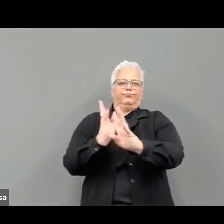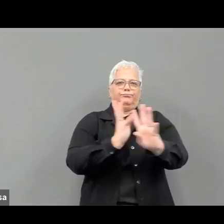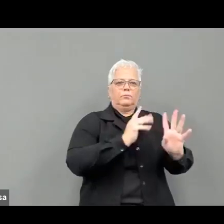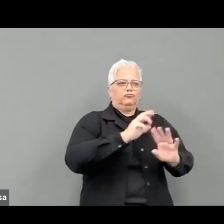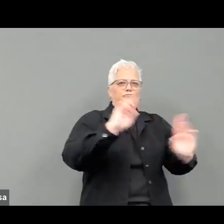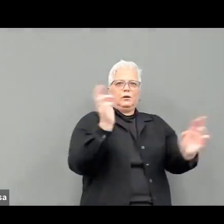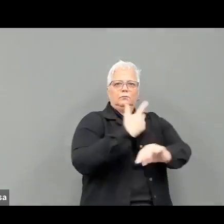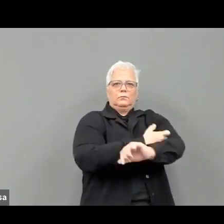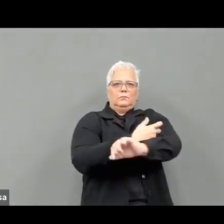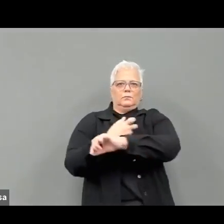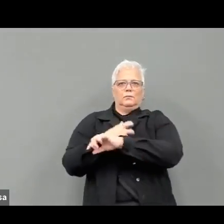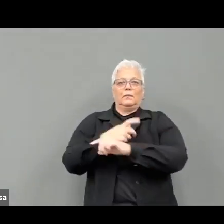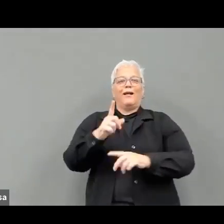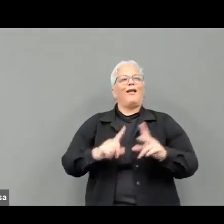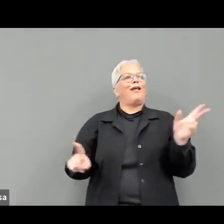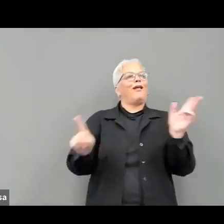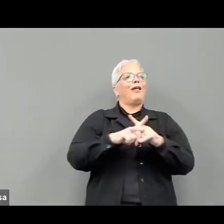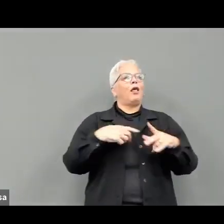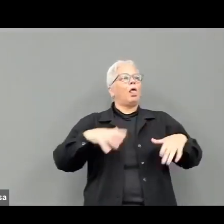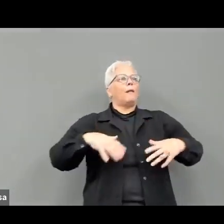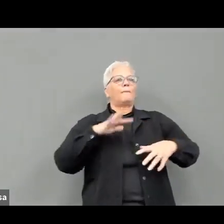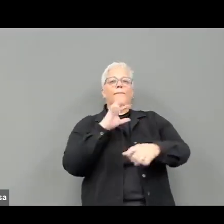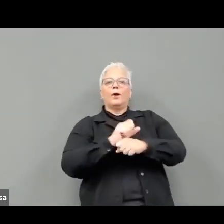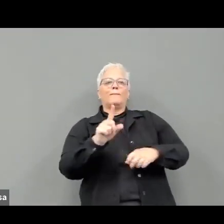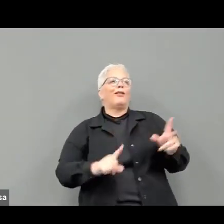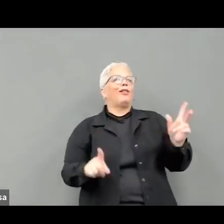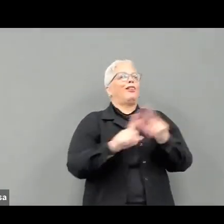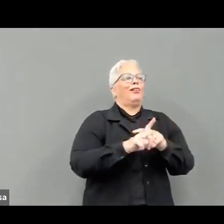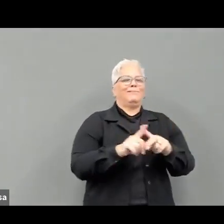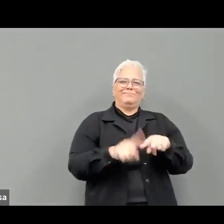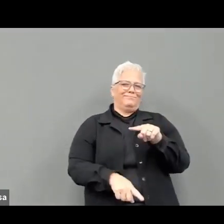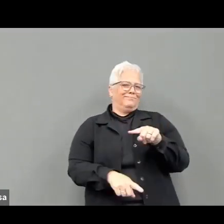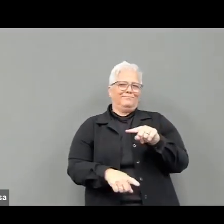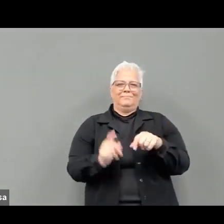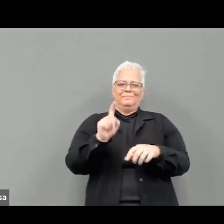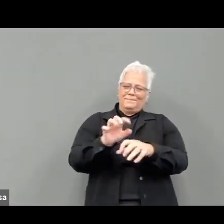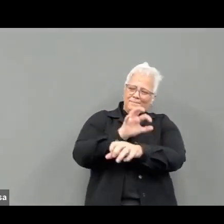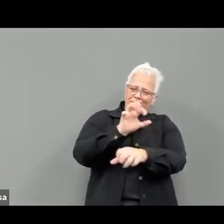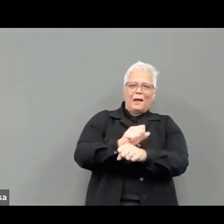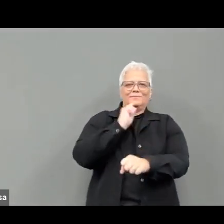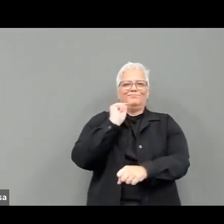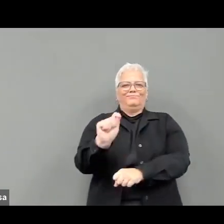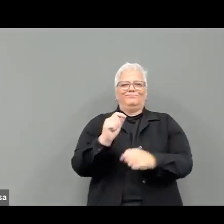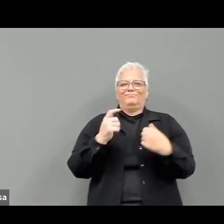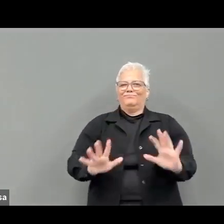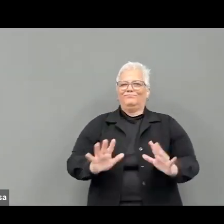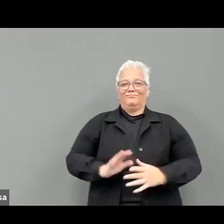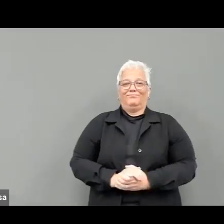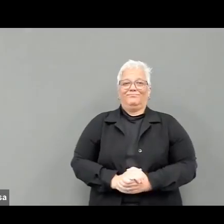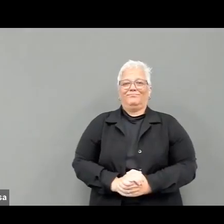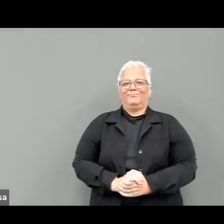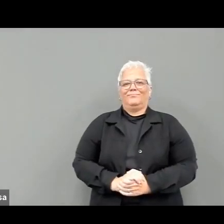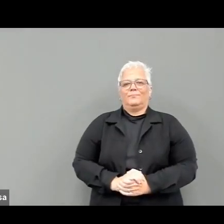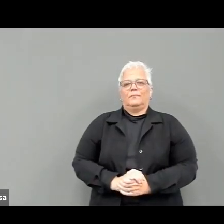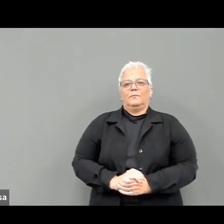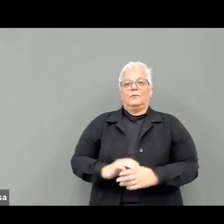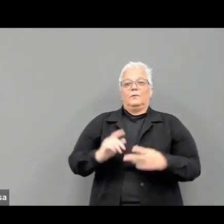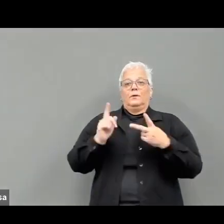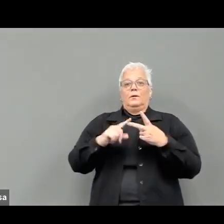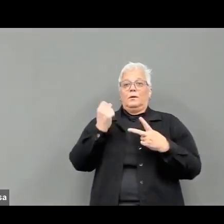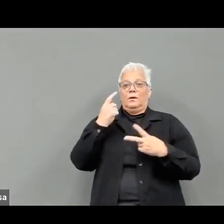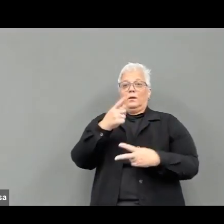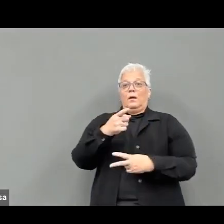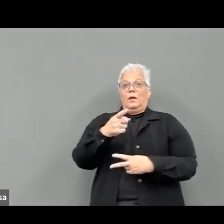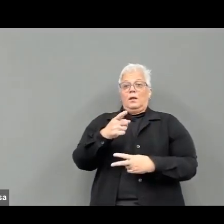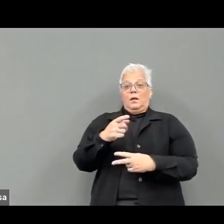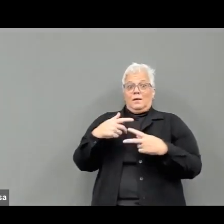first dose. This is due to second dose allocations being sent to that location. For those who receive their first dose, they're ensuring that they have the second